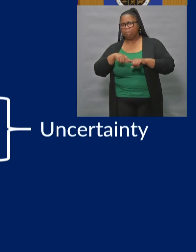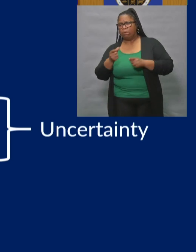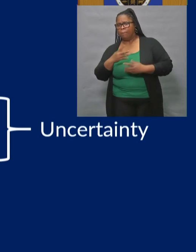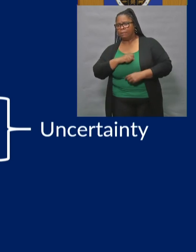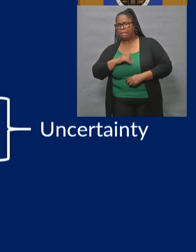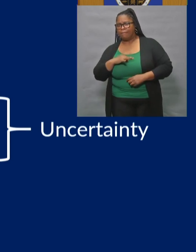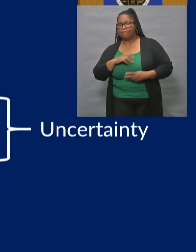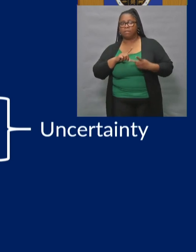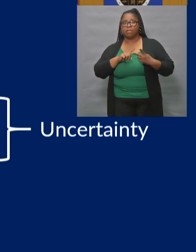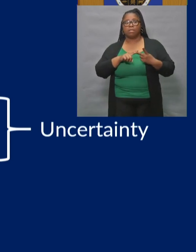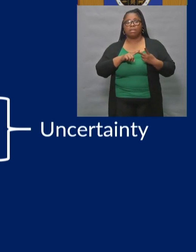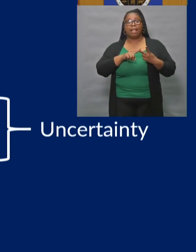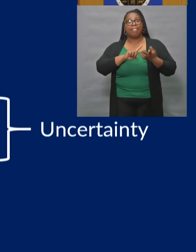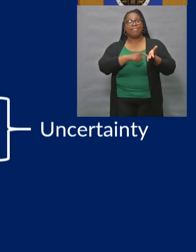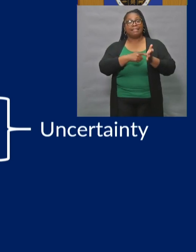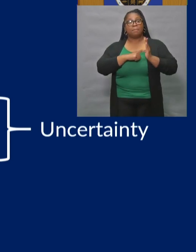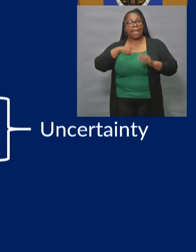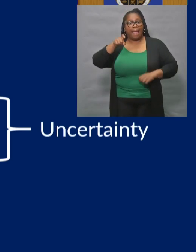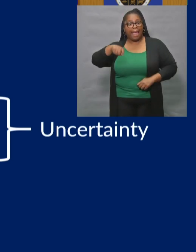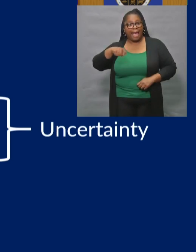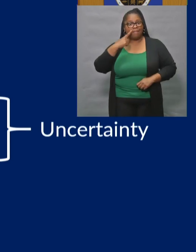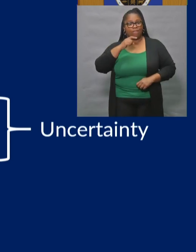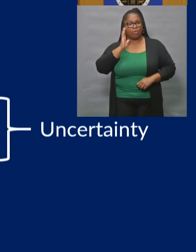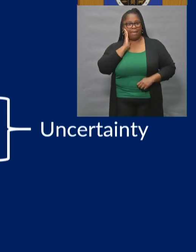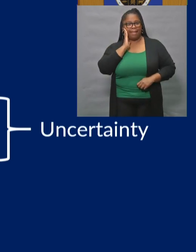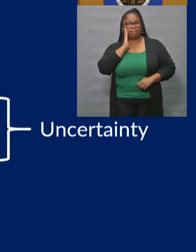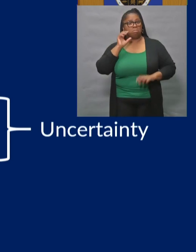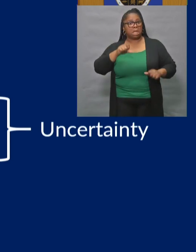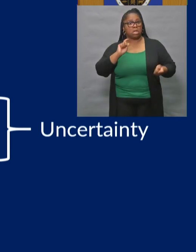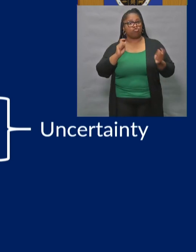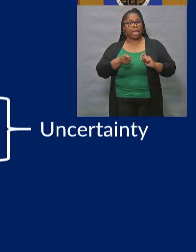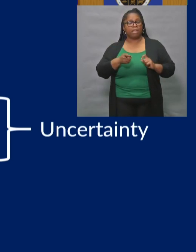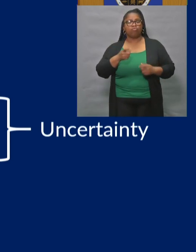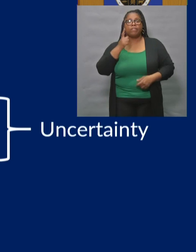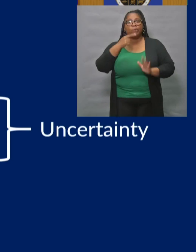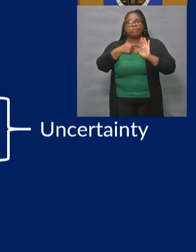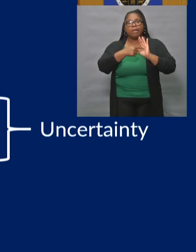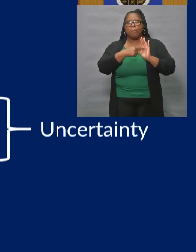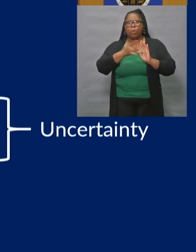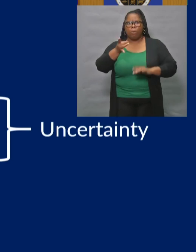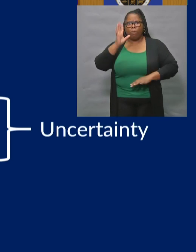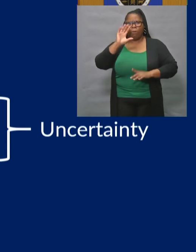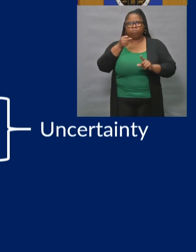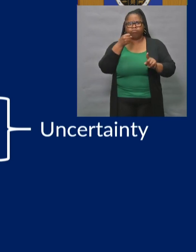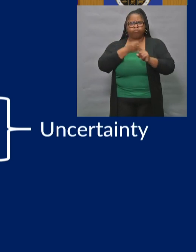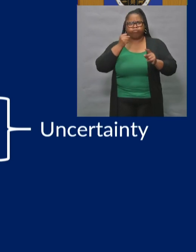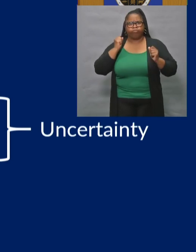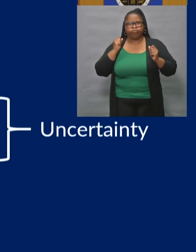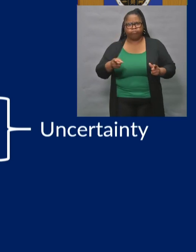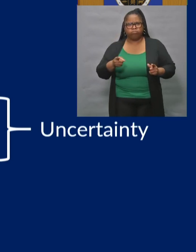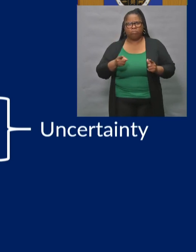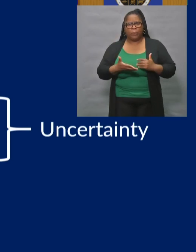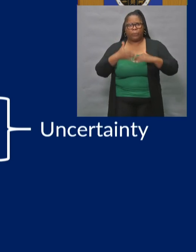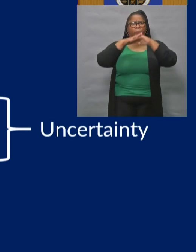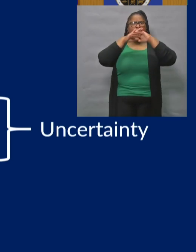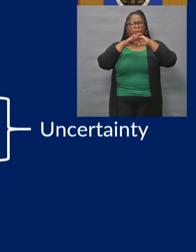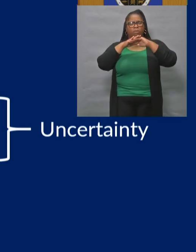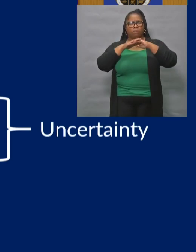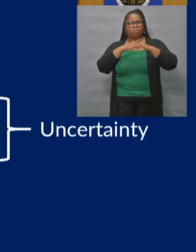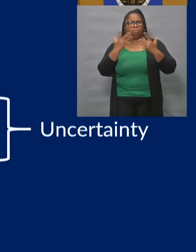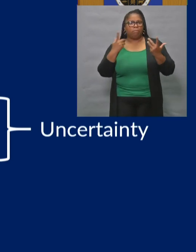beds. This could change really based on two things. One is a sudden demand for services, a sudden surge of cases as might be